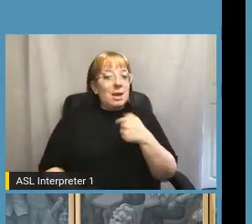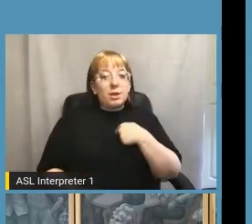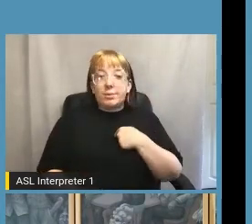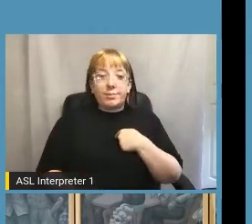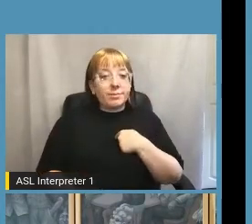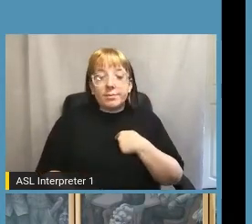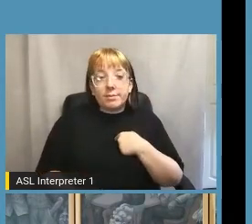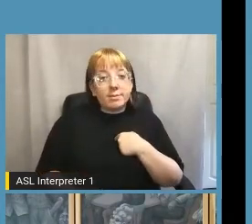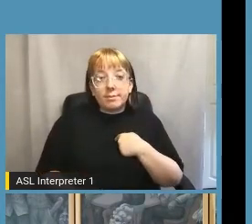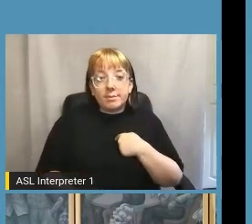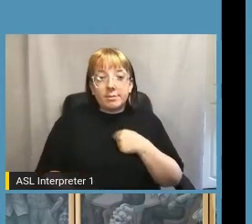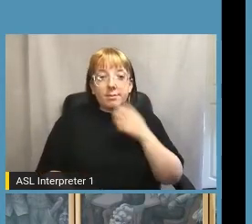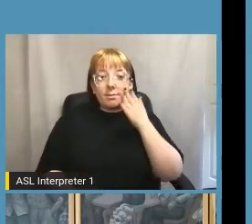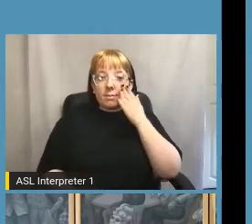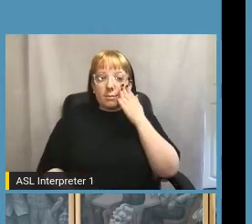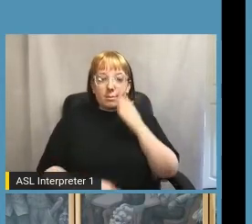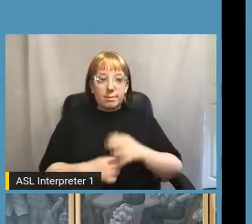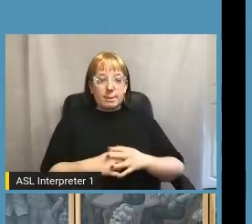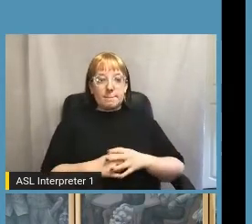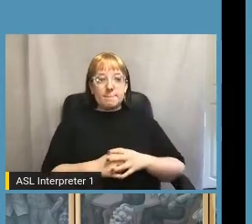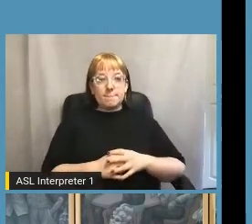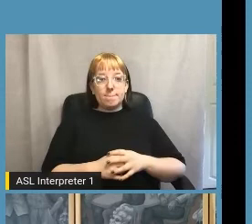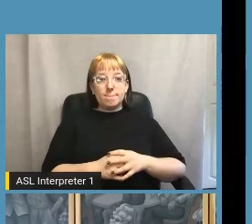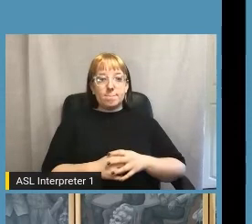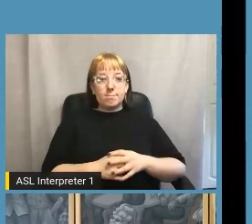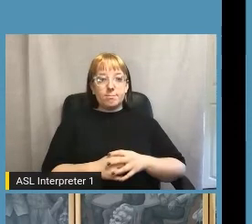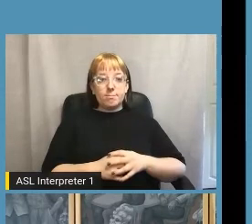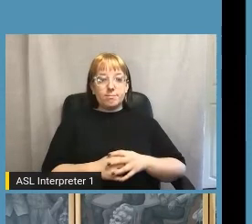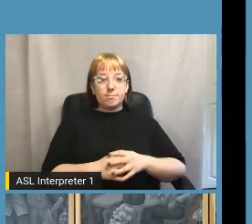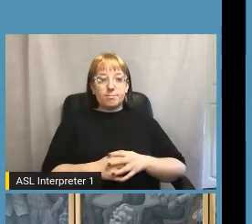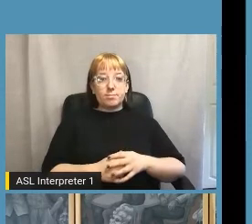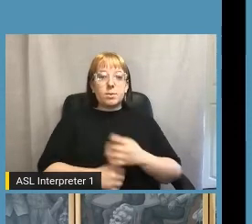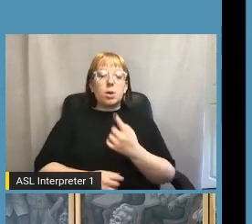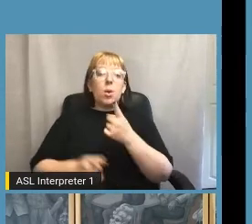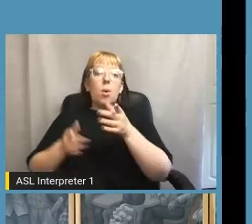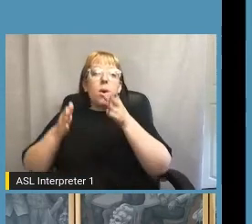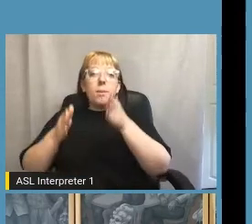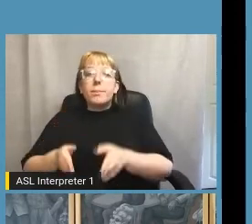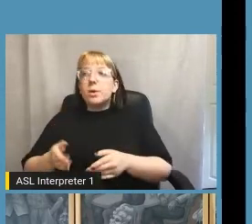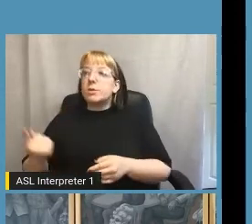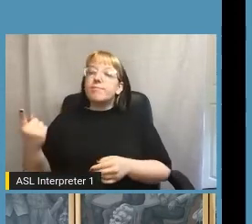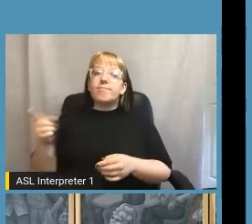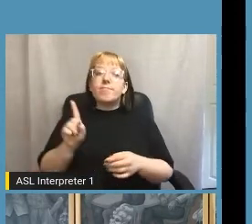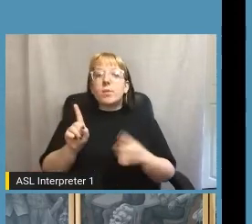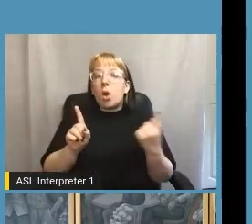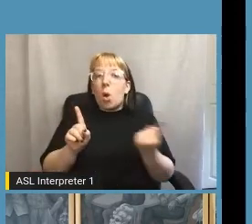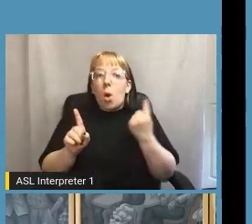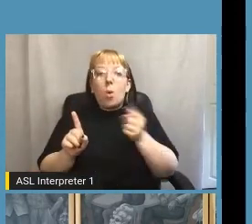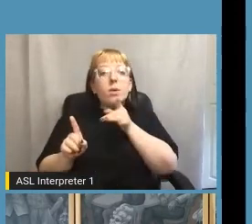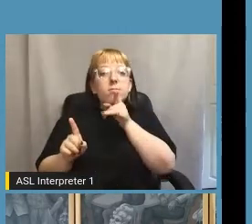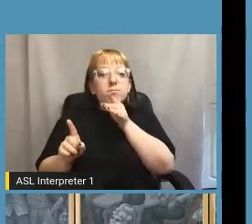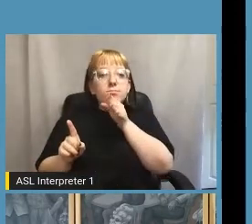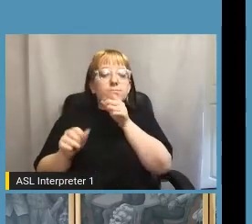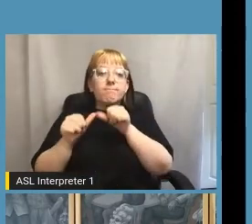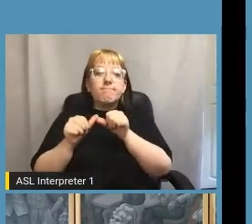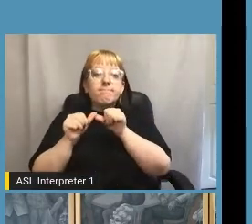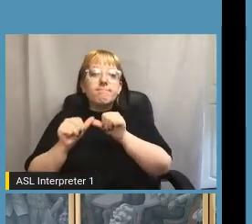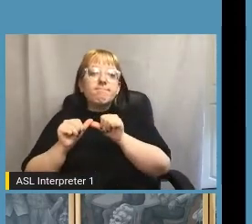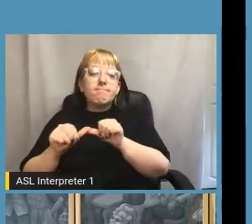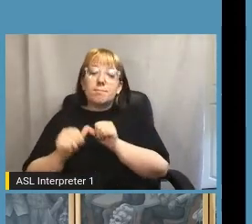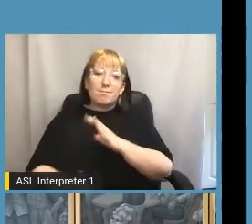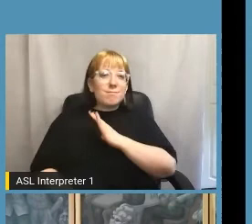we didn't necessarily have an individual who could be the consistent, always charismatic voice of a podcast, which is fine.